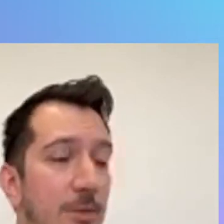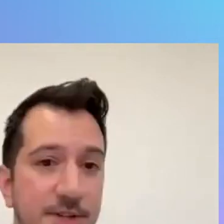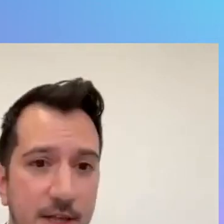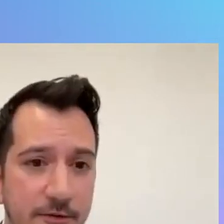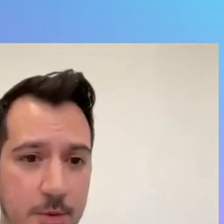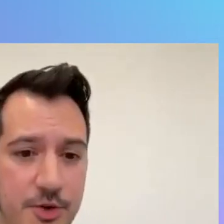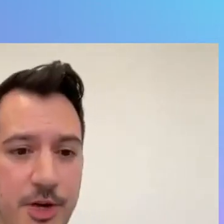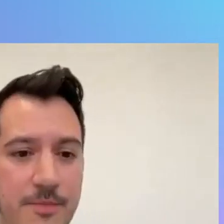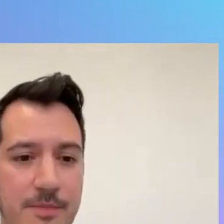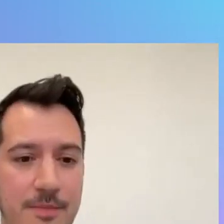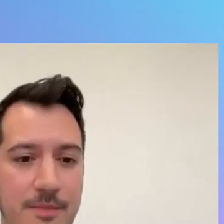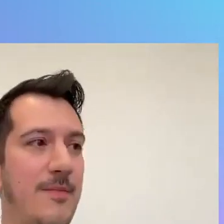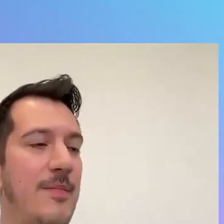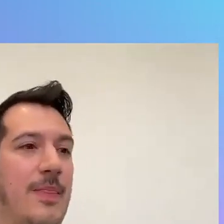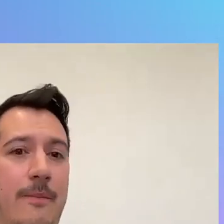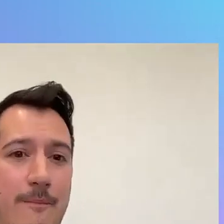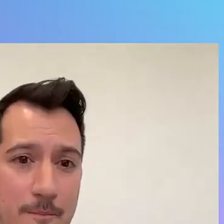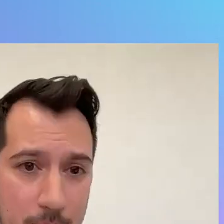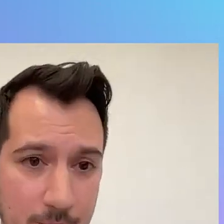Are you able to see the Figma screen?